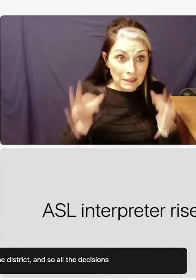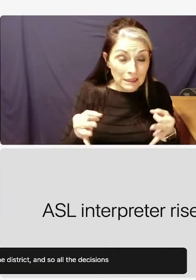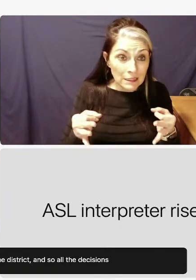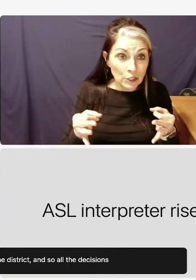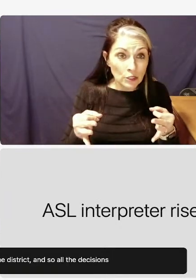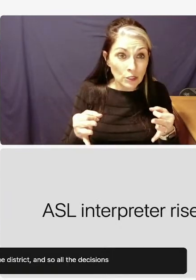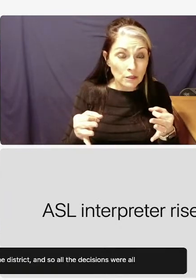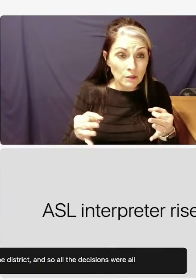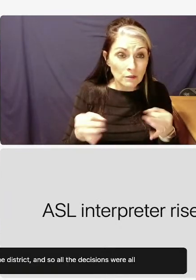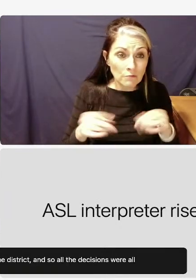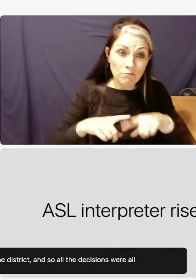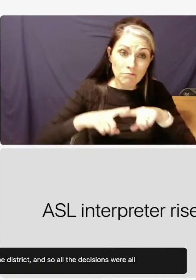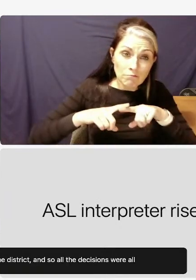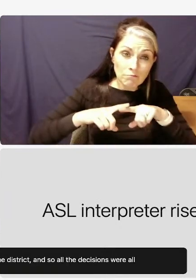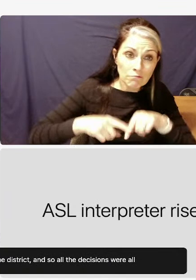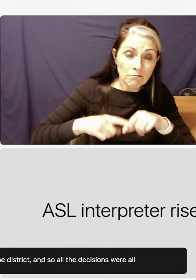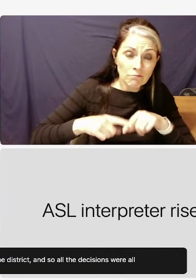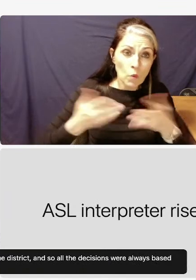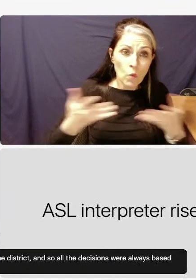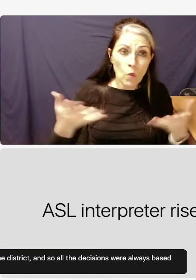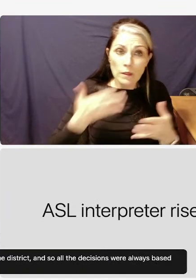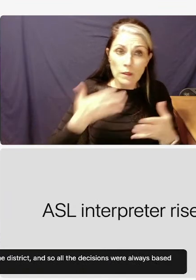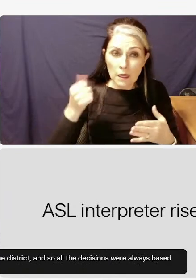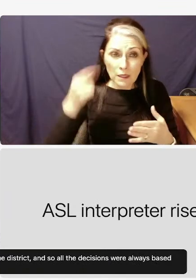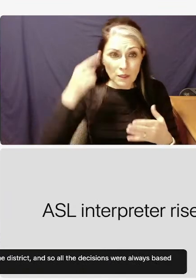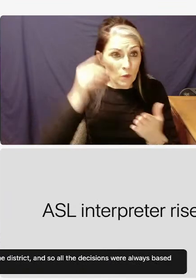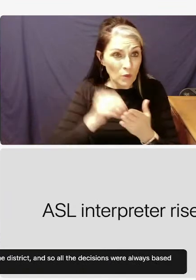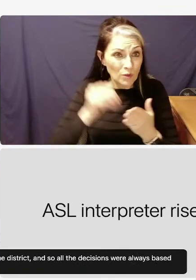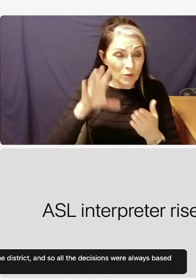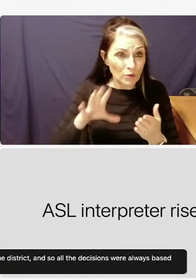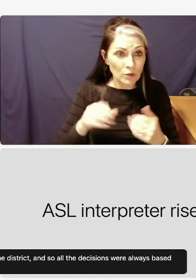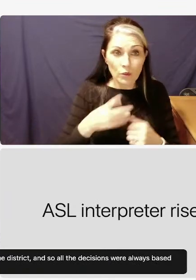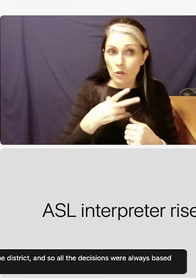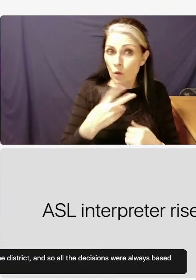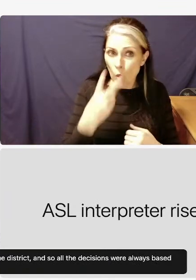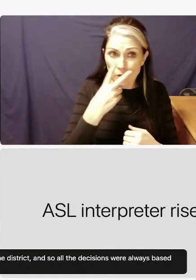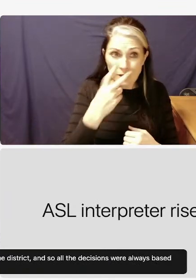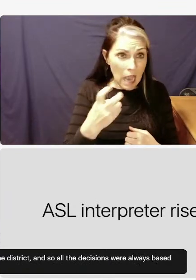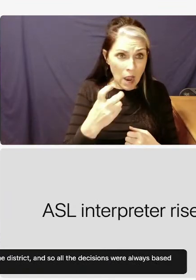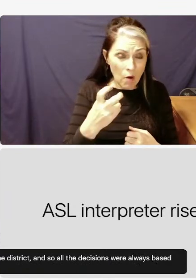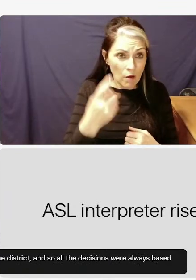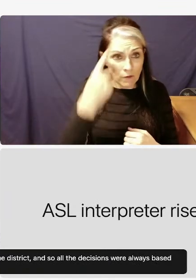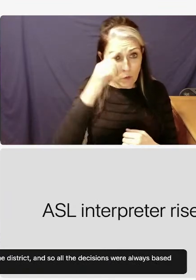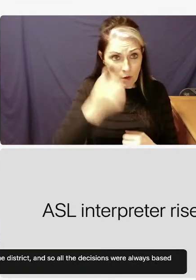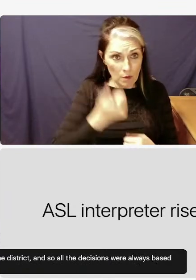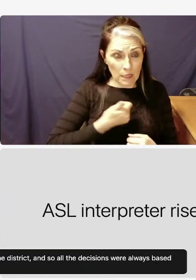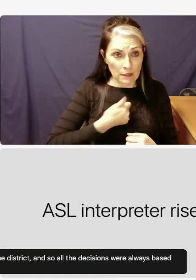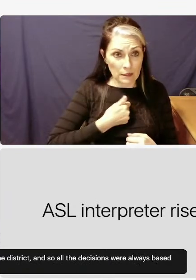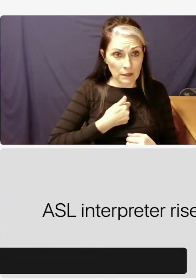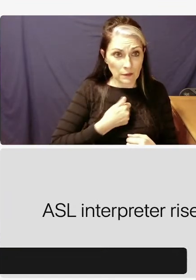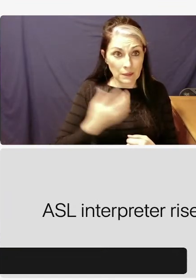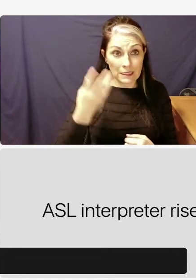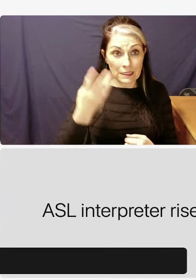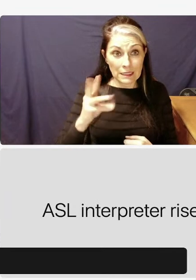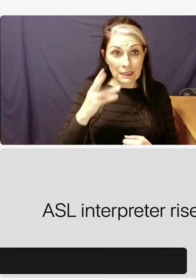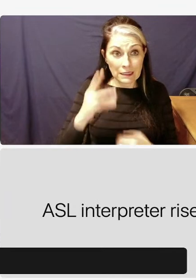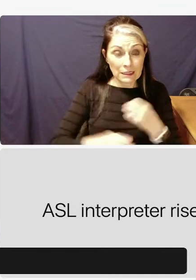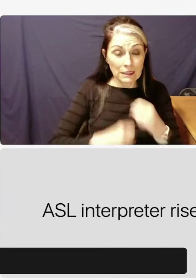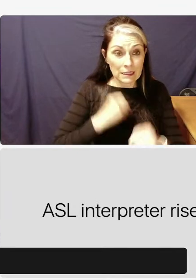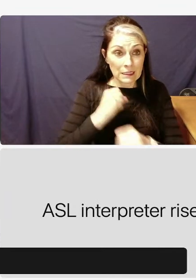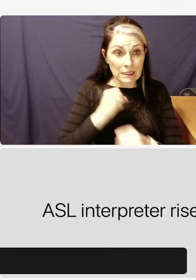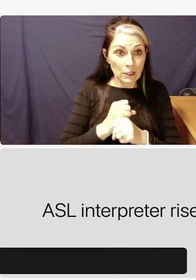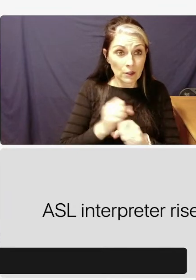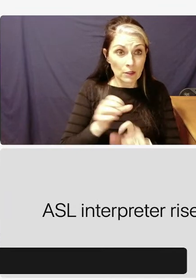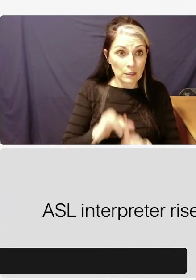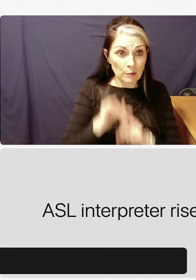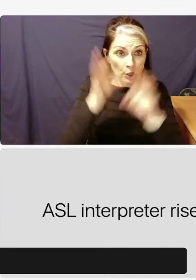were always based on what is better students there was no doubt in my mind as a 16-year special ed